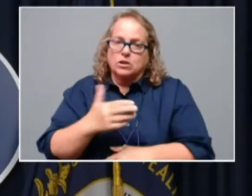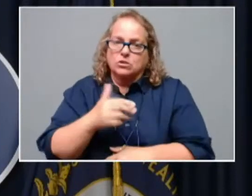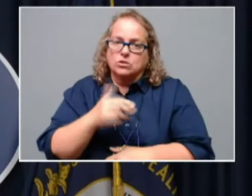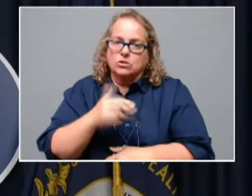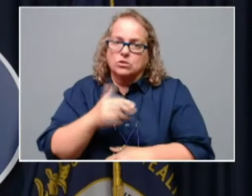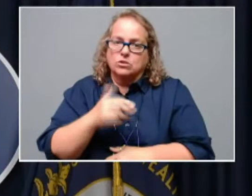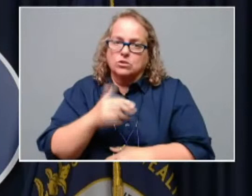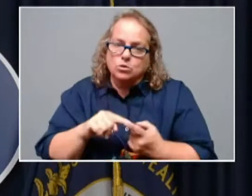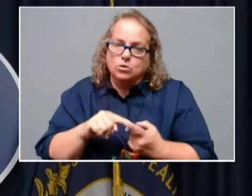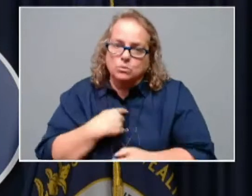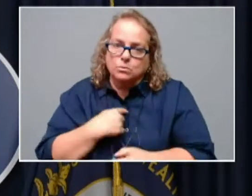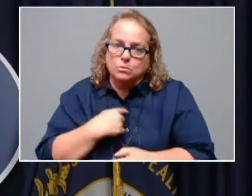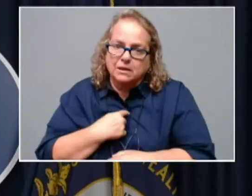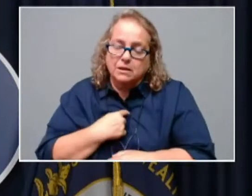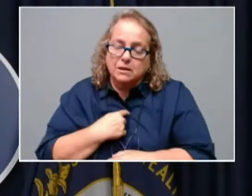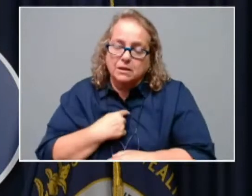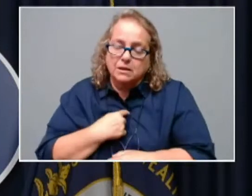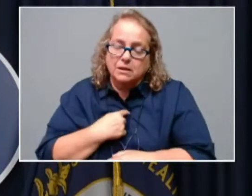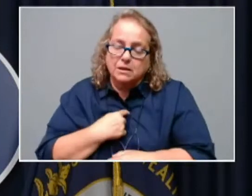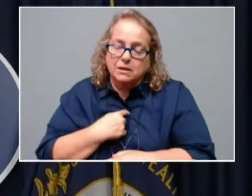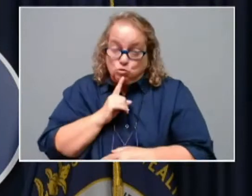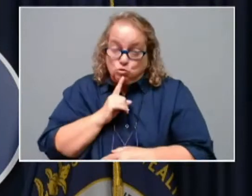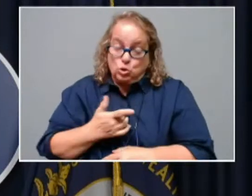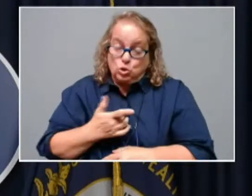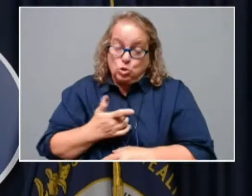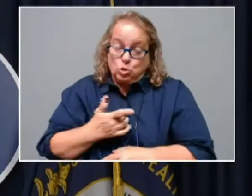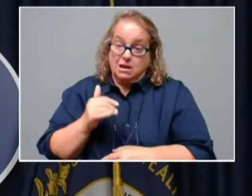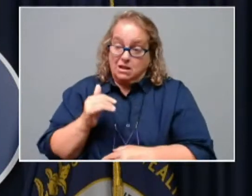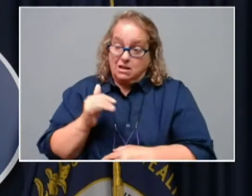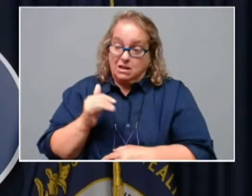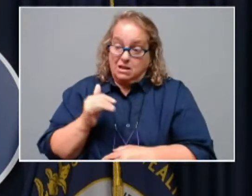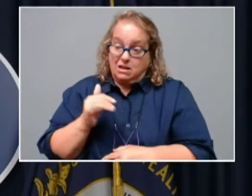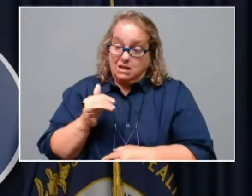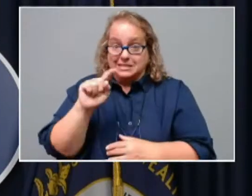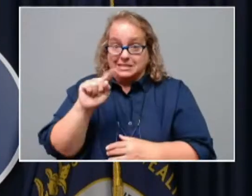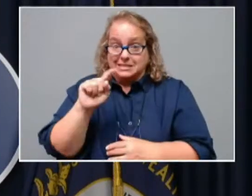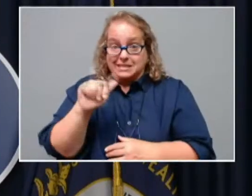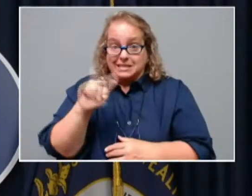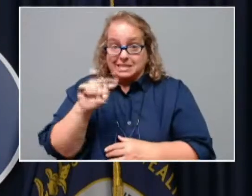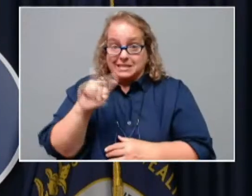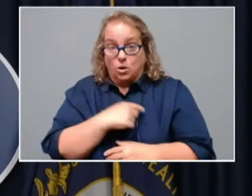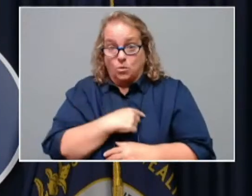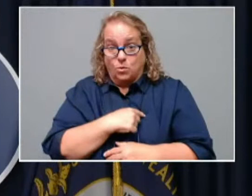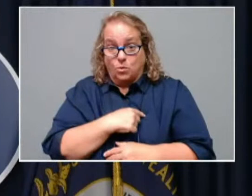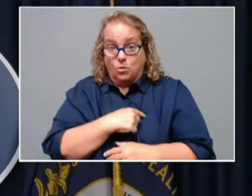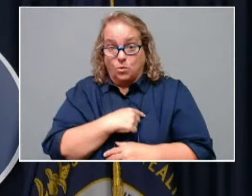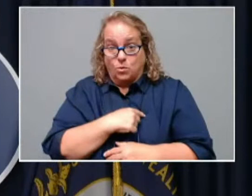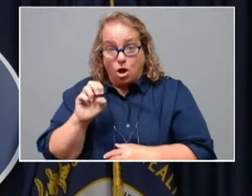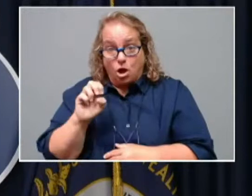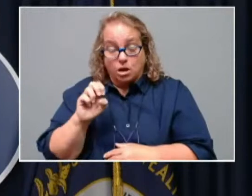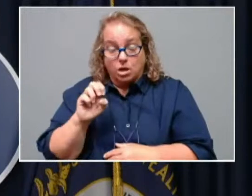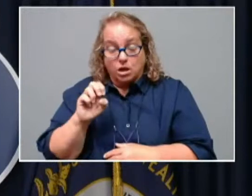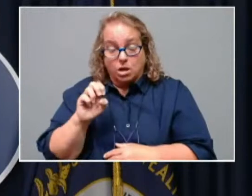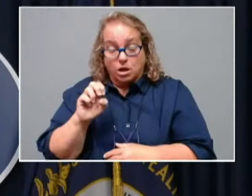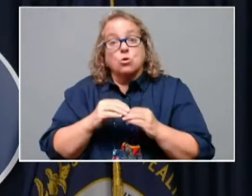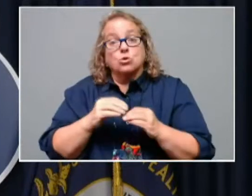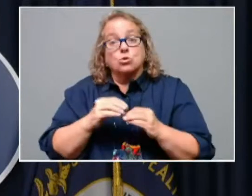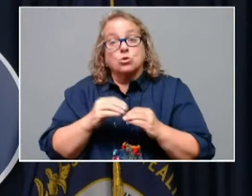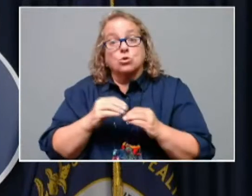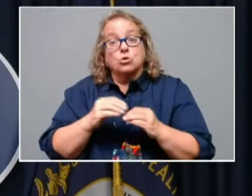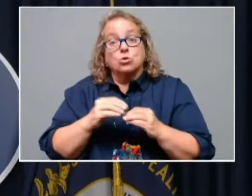stage that we are at, that's the most effective thing that people can do right now. And if they don't, I'm not